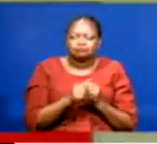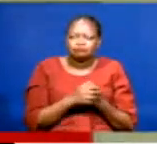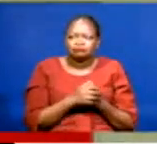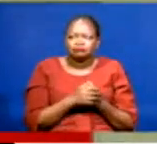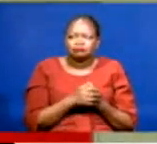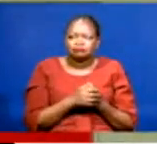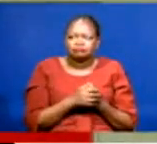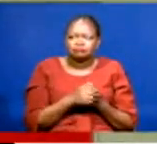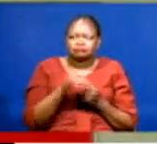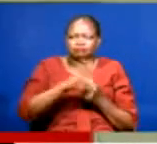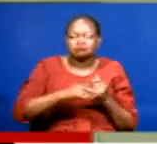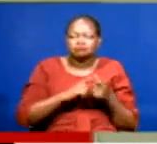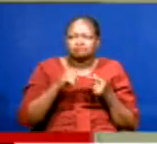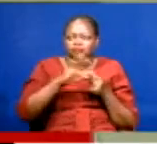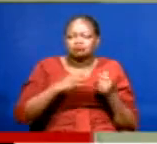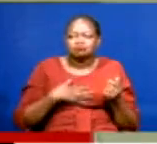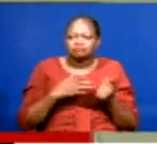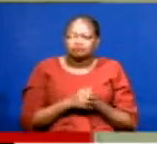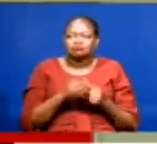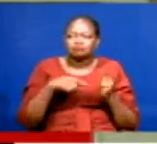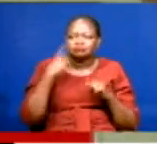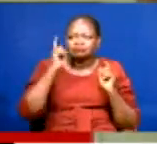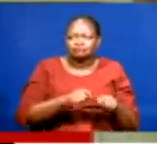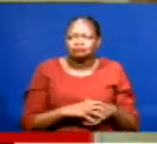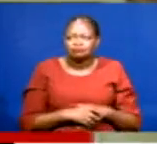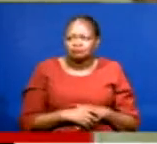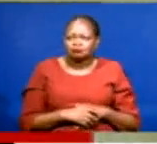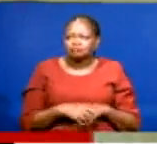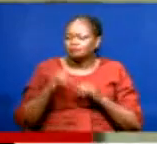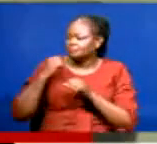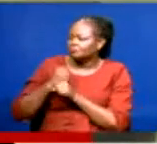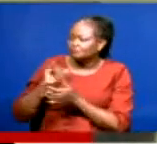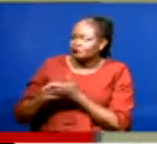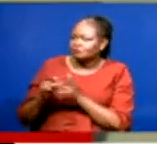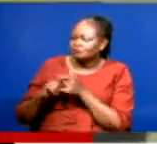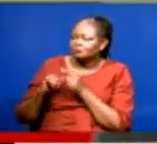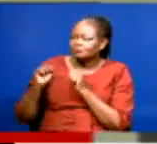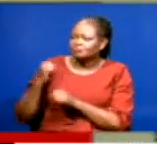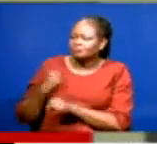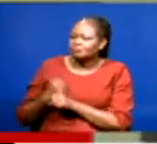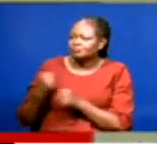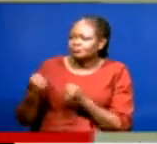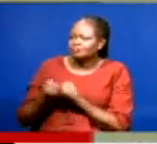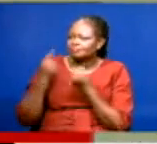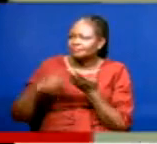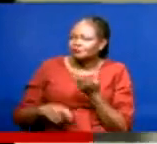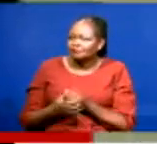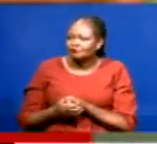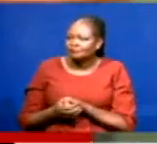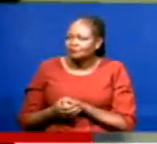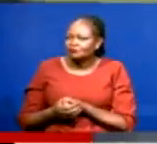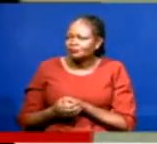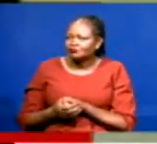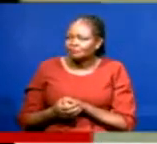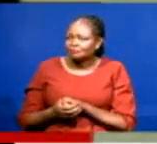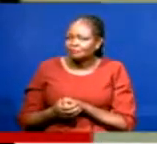my territory. This is my territory. Unless if they do that, what's the price that they're going to pay? What's the price that they pay if they come and